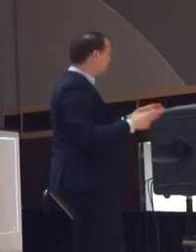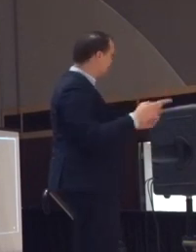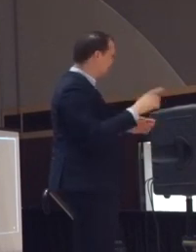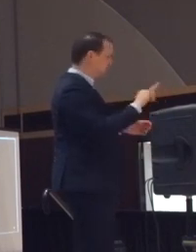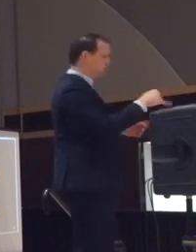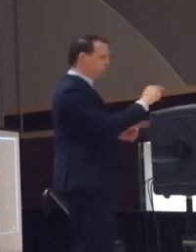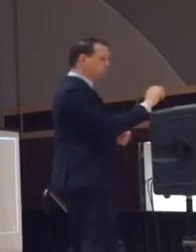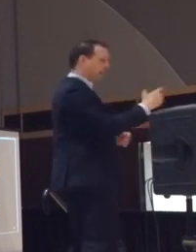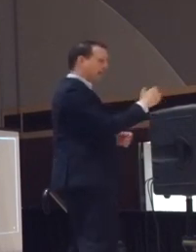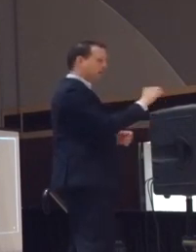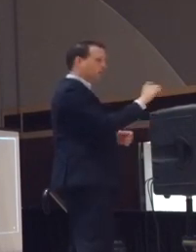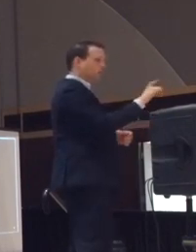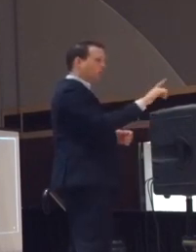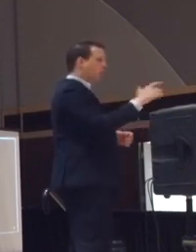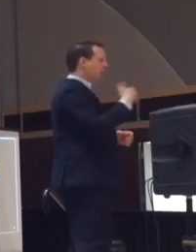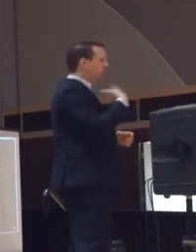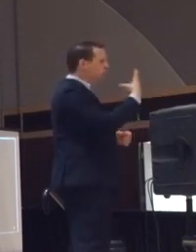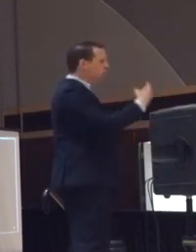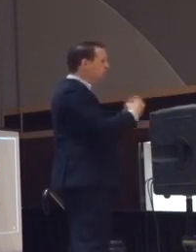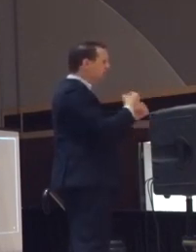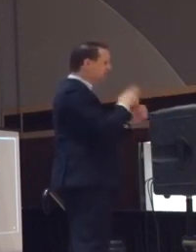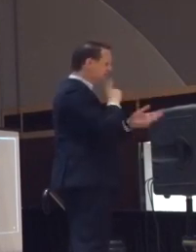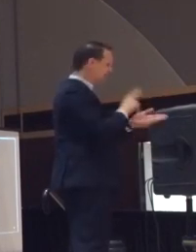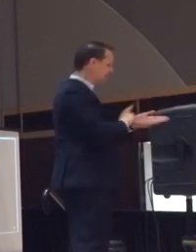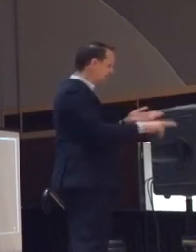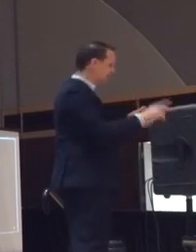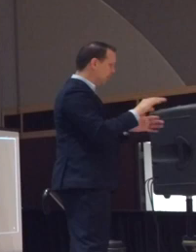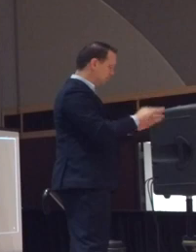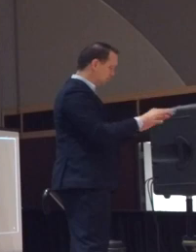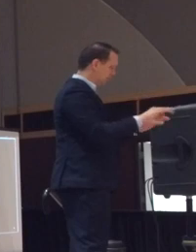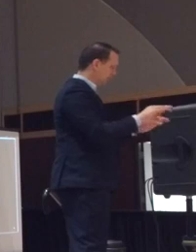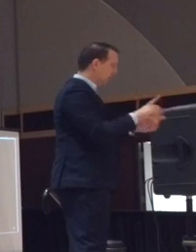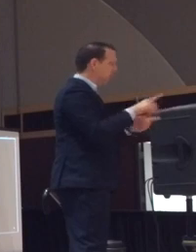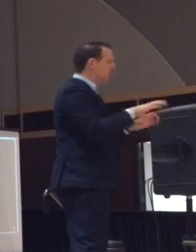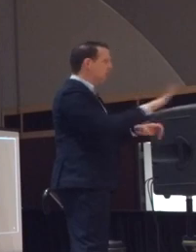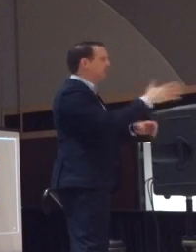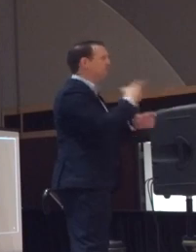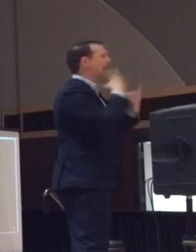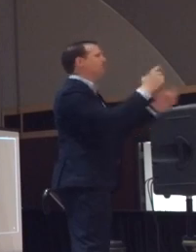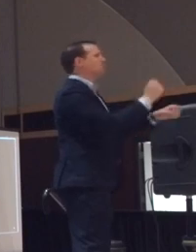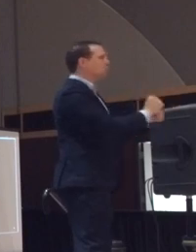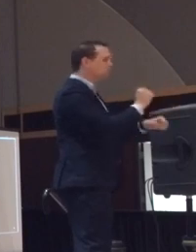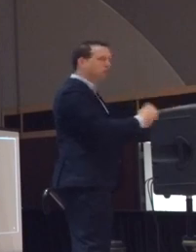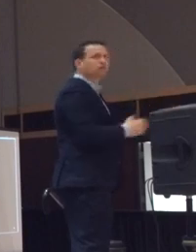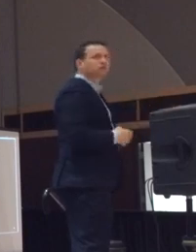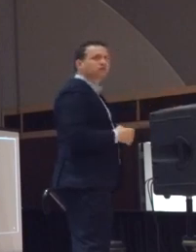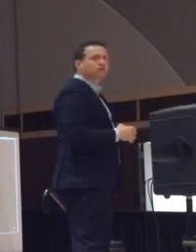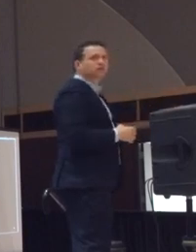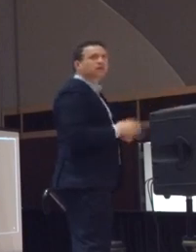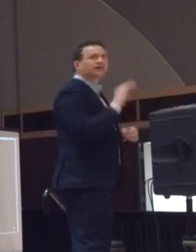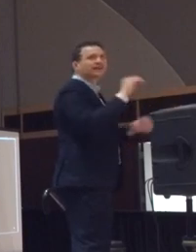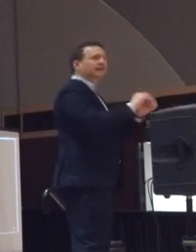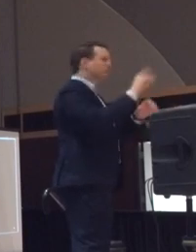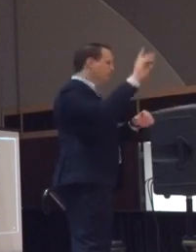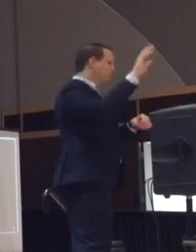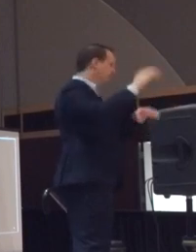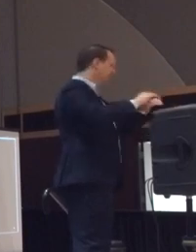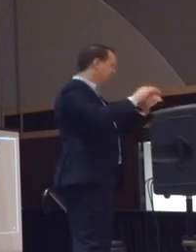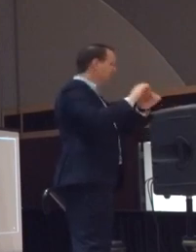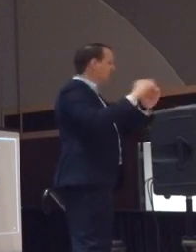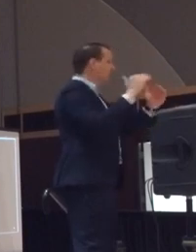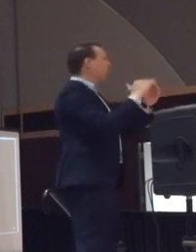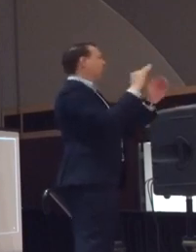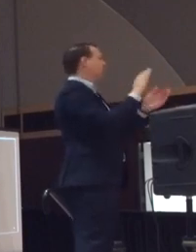Jane Goodall only had a 2-year secretarial degree when she did her famous work. Now it's over in the UK, but it was equivalent to a